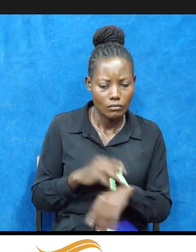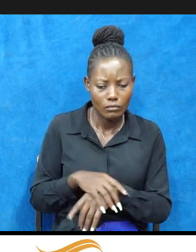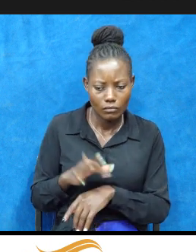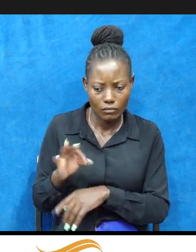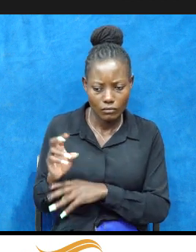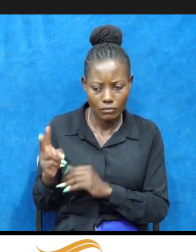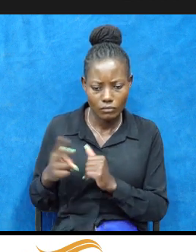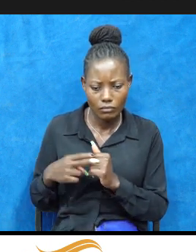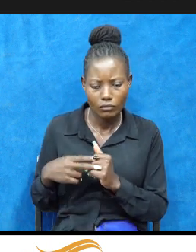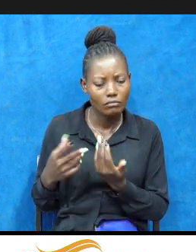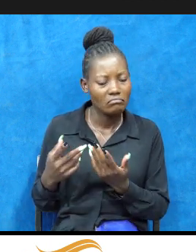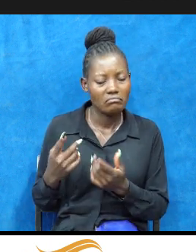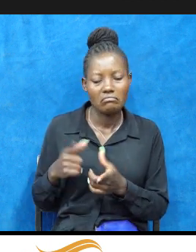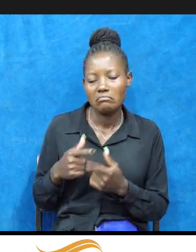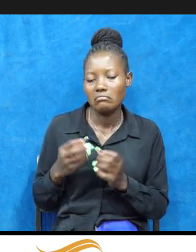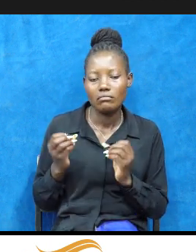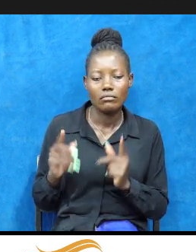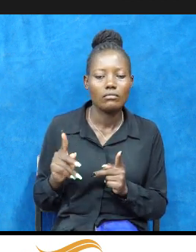all he can do, that then that's all you do.